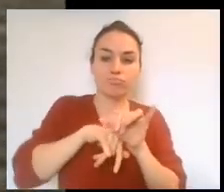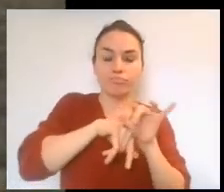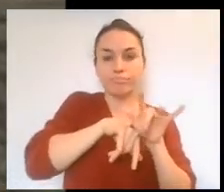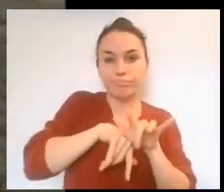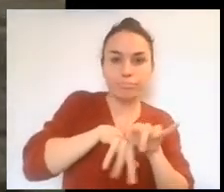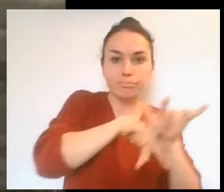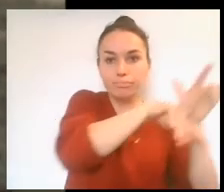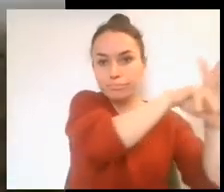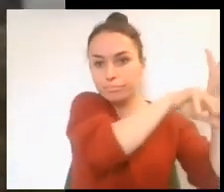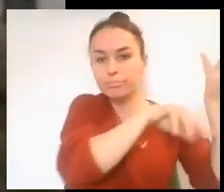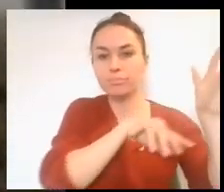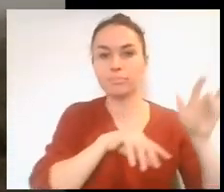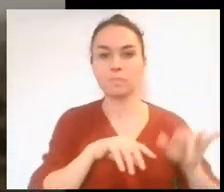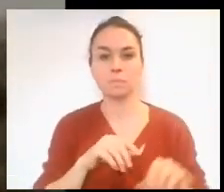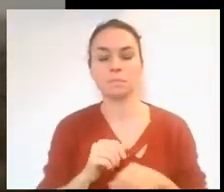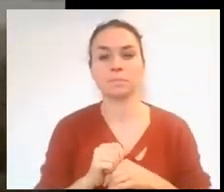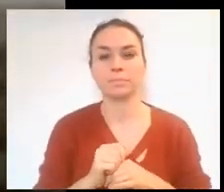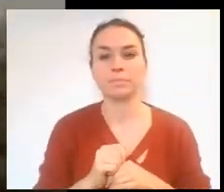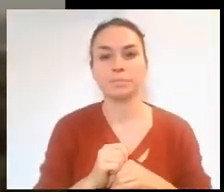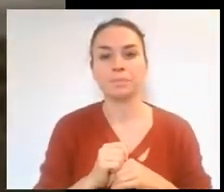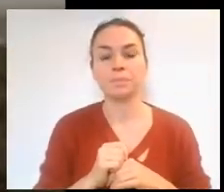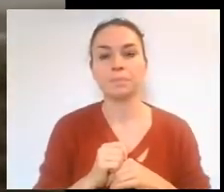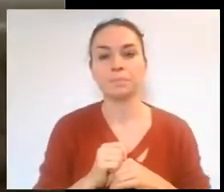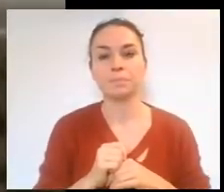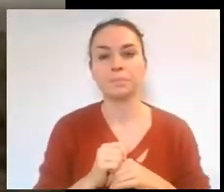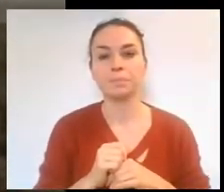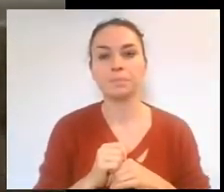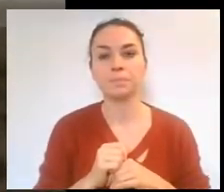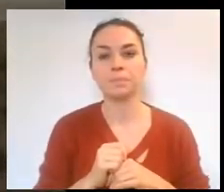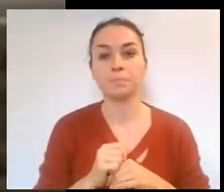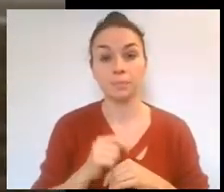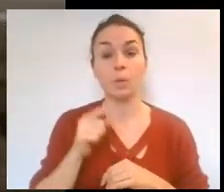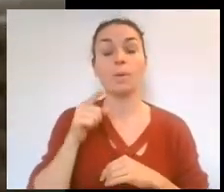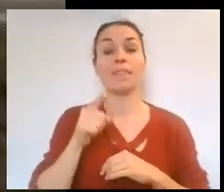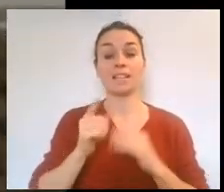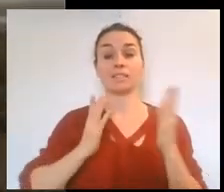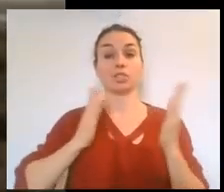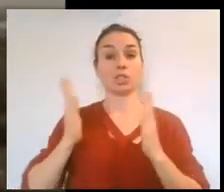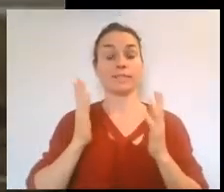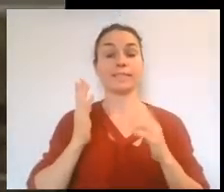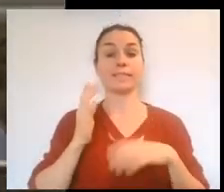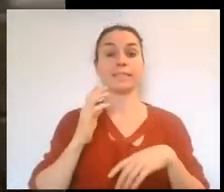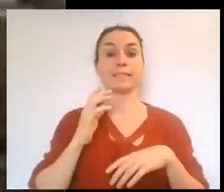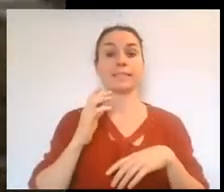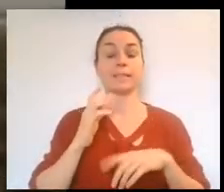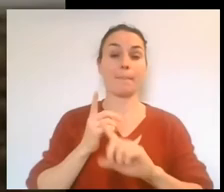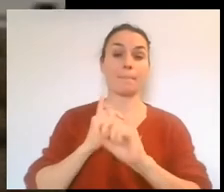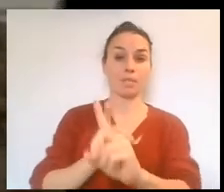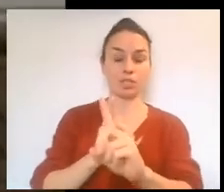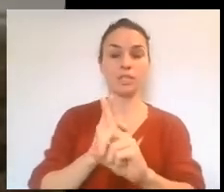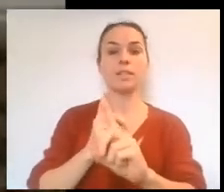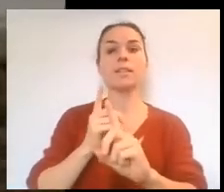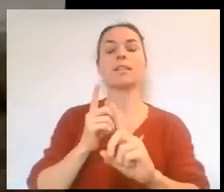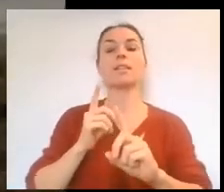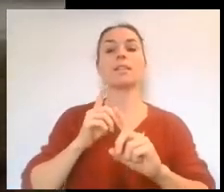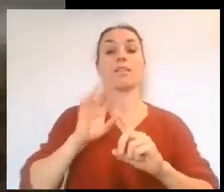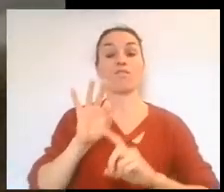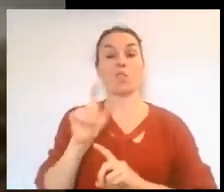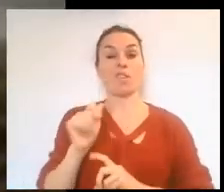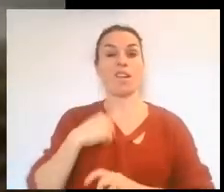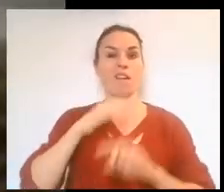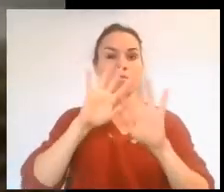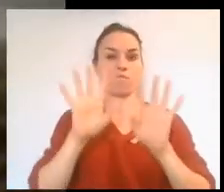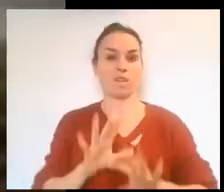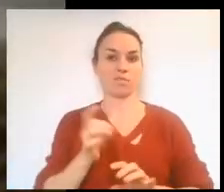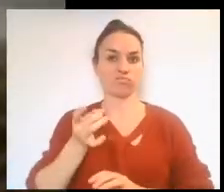high velocity through the atmosphere. In this particular servicing mission, bad weather in Florida required the shuttle to land at Edwards Air